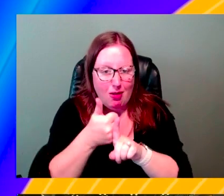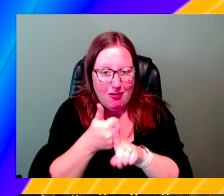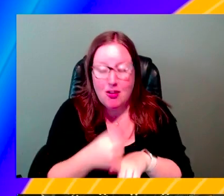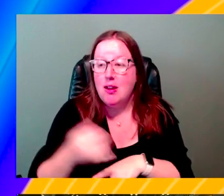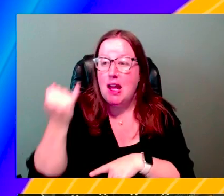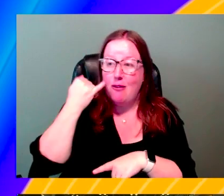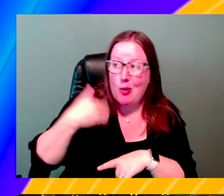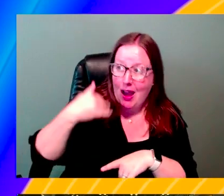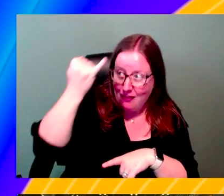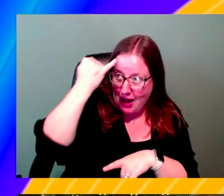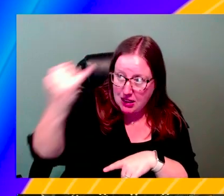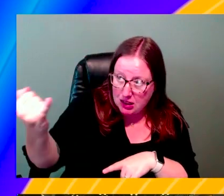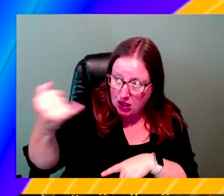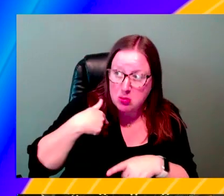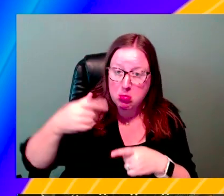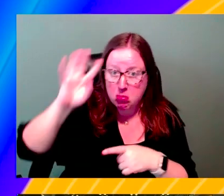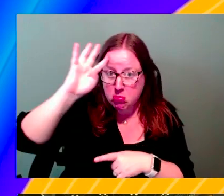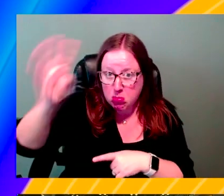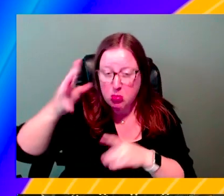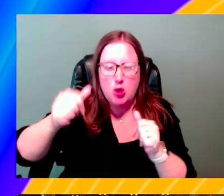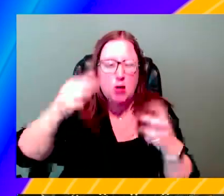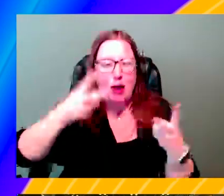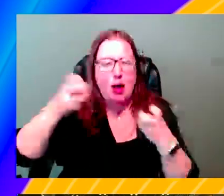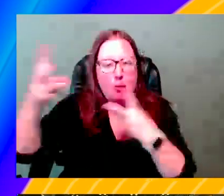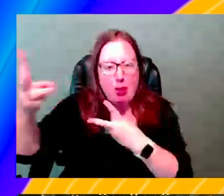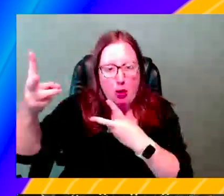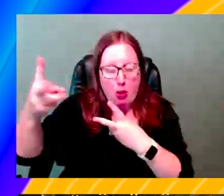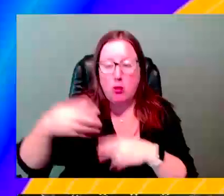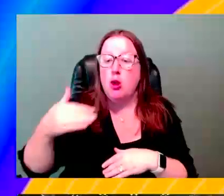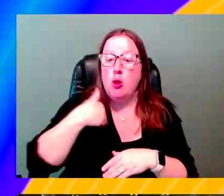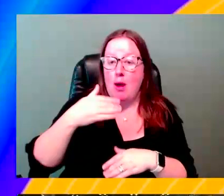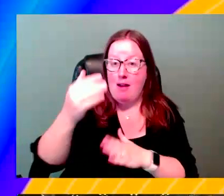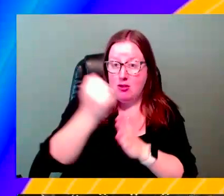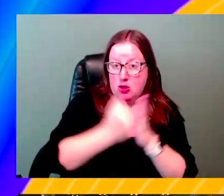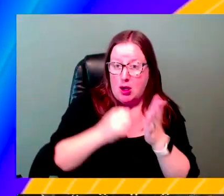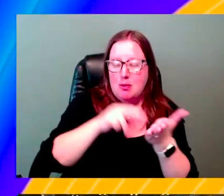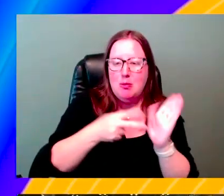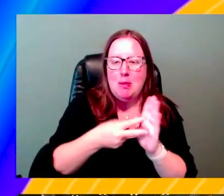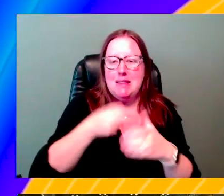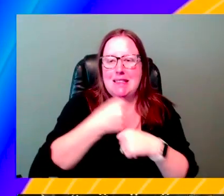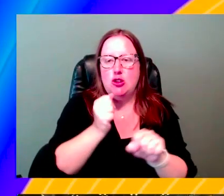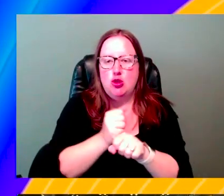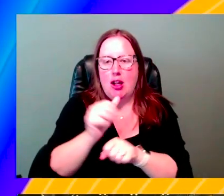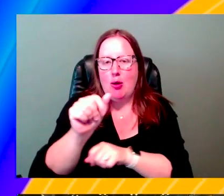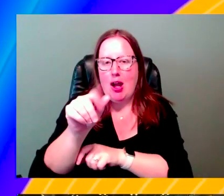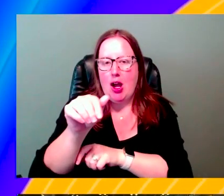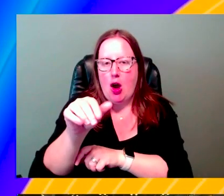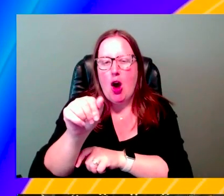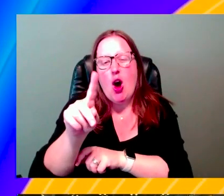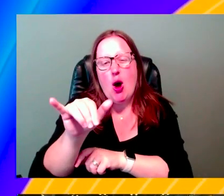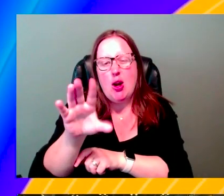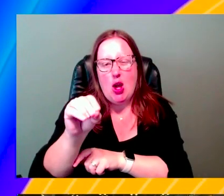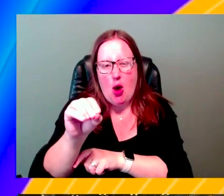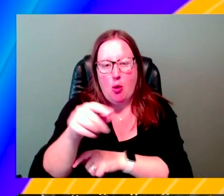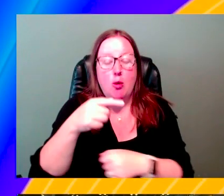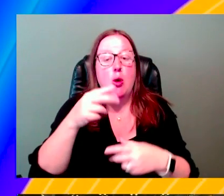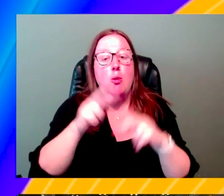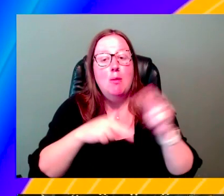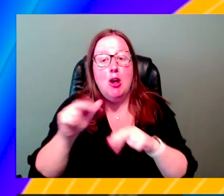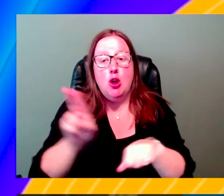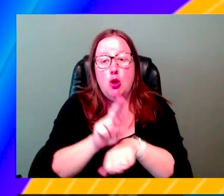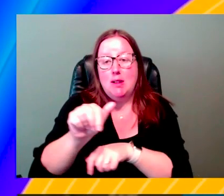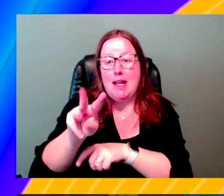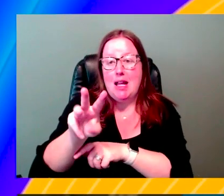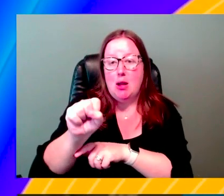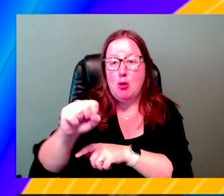created something, you're welcome to upload that. And then once you have your script, you can actually generate audio. And this audio tool we actually built using AWS Poly. So